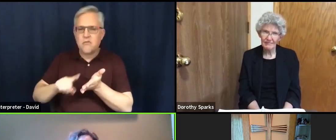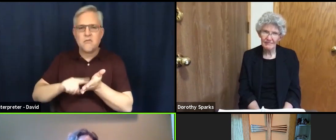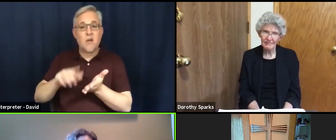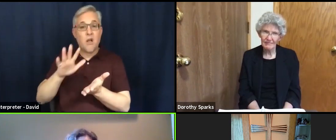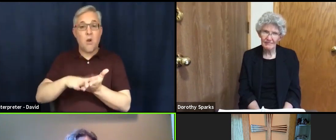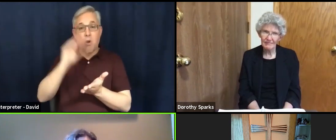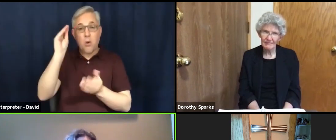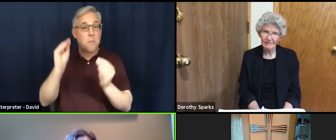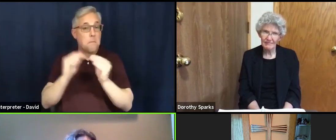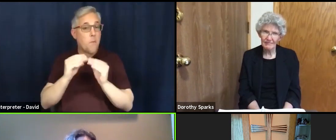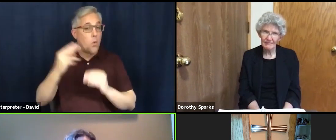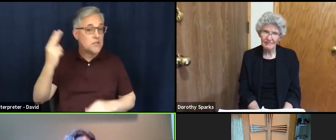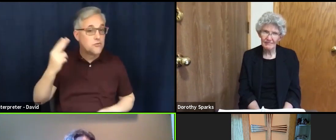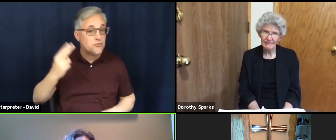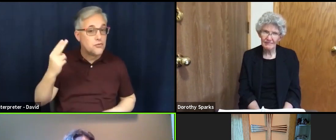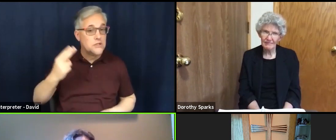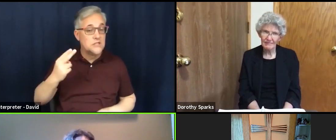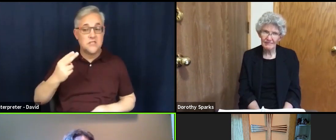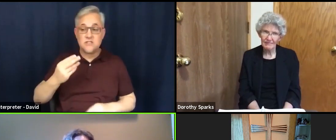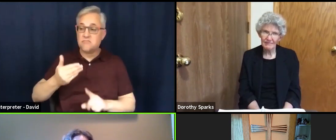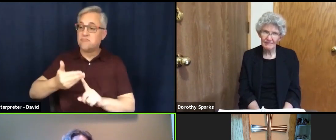of our cities,